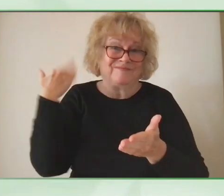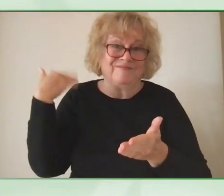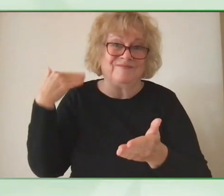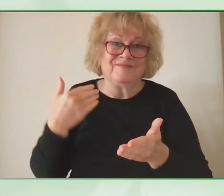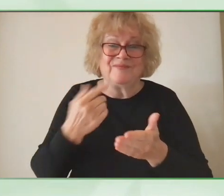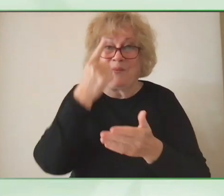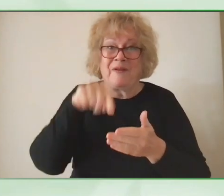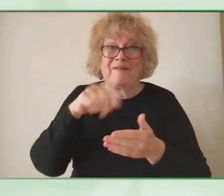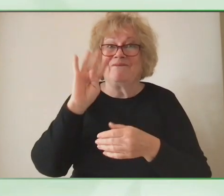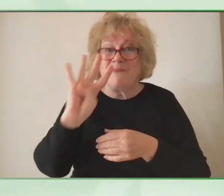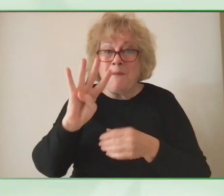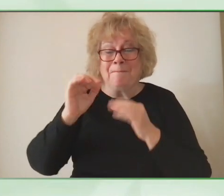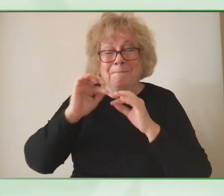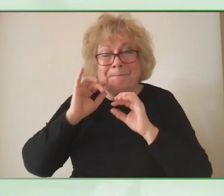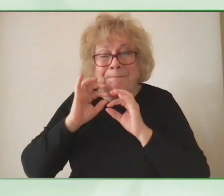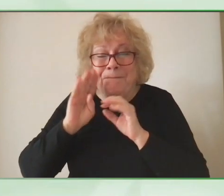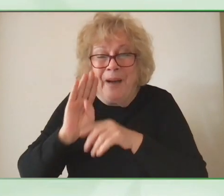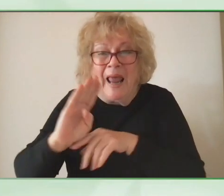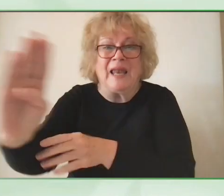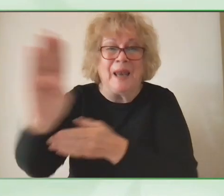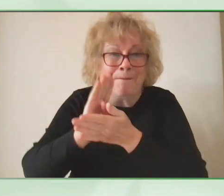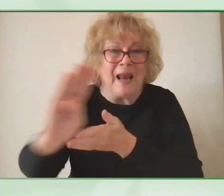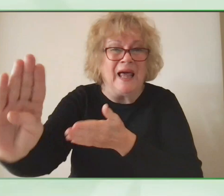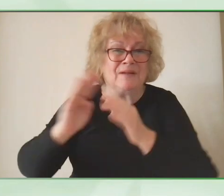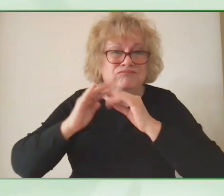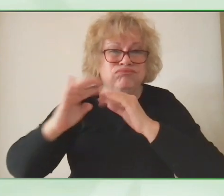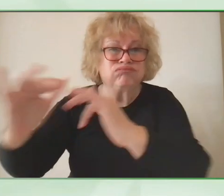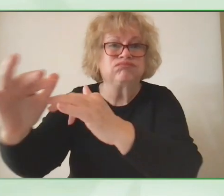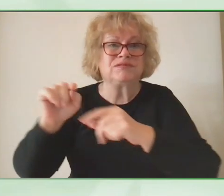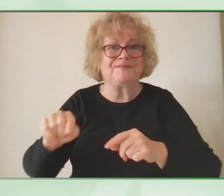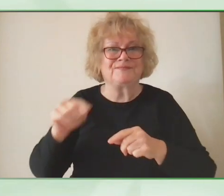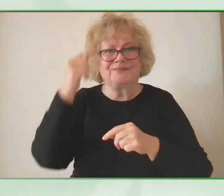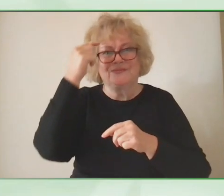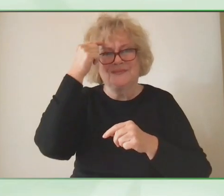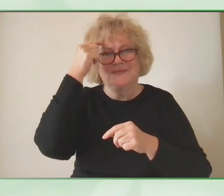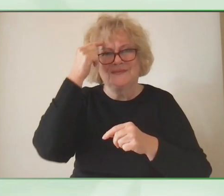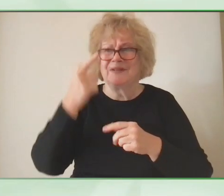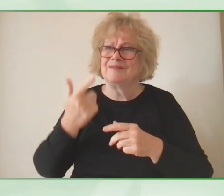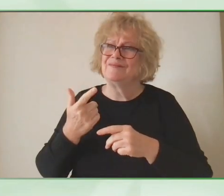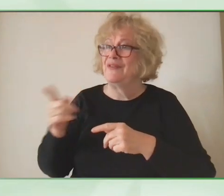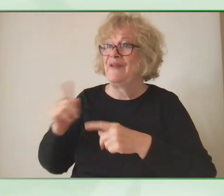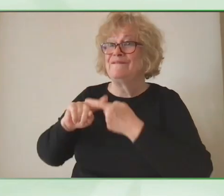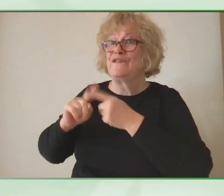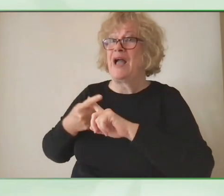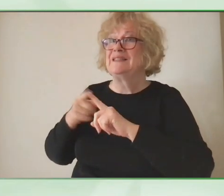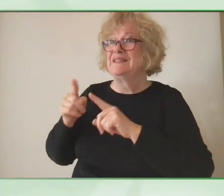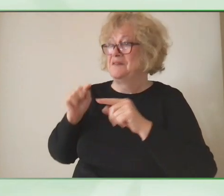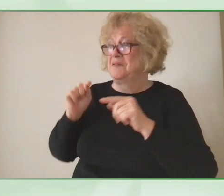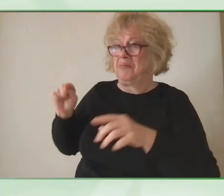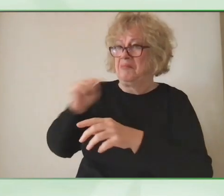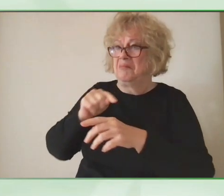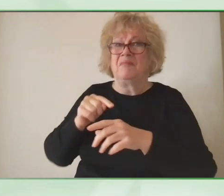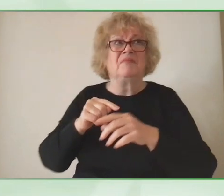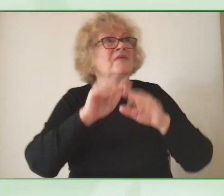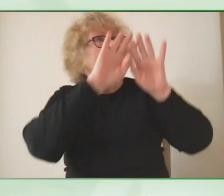people don't address this market because they don't see the market. Because we only see it in this carrot and stick thing. Yeah?